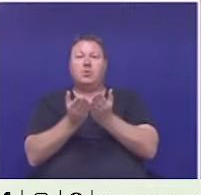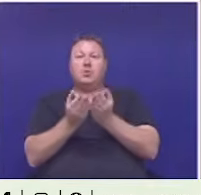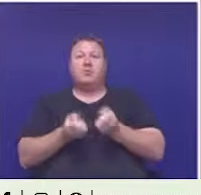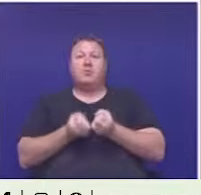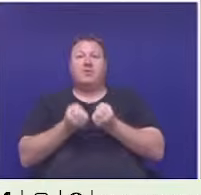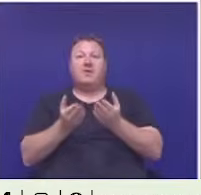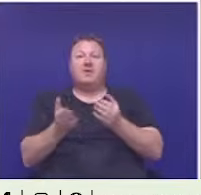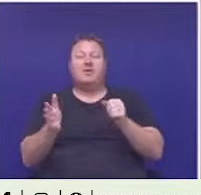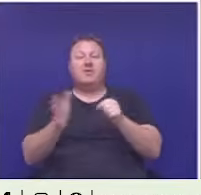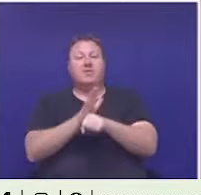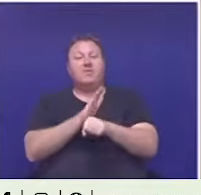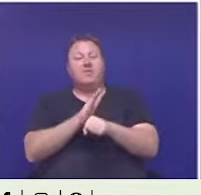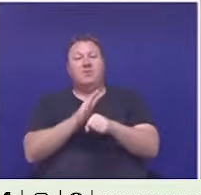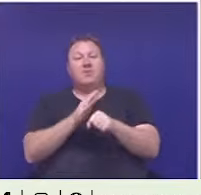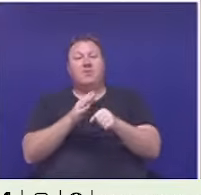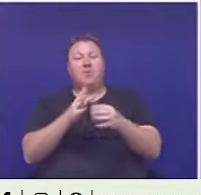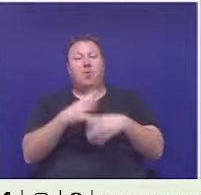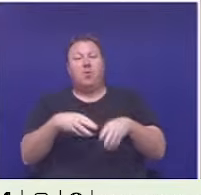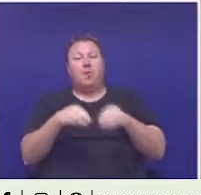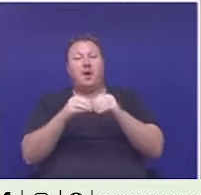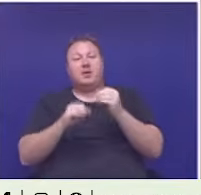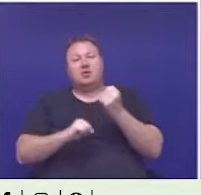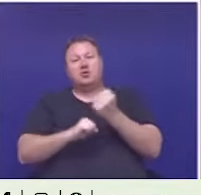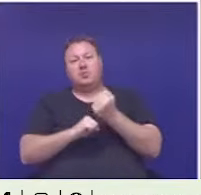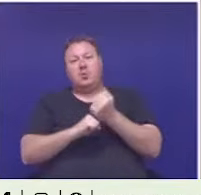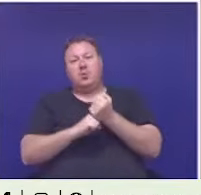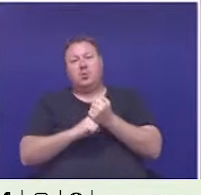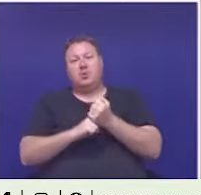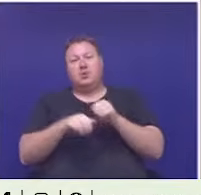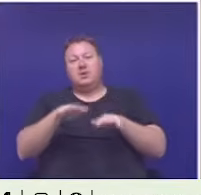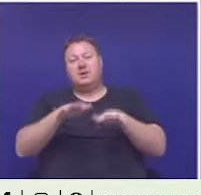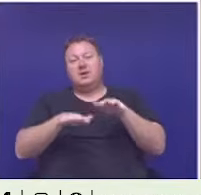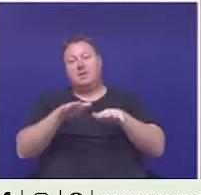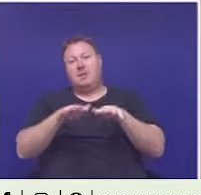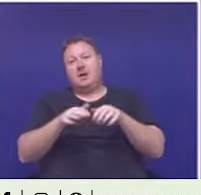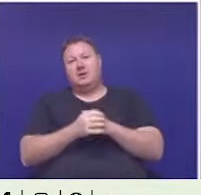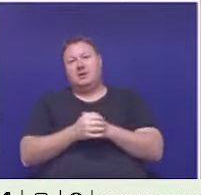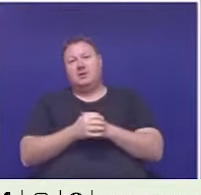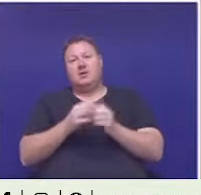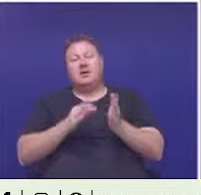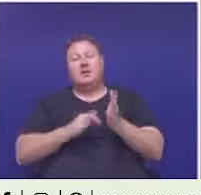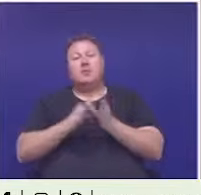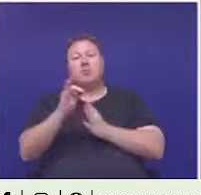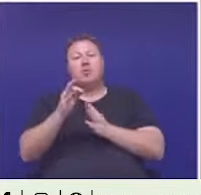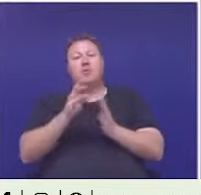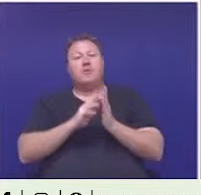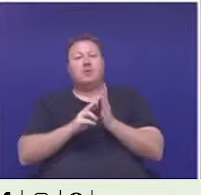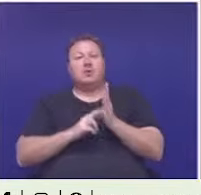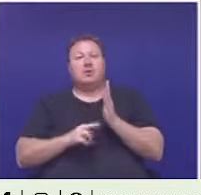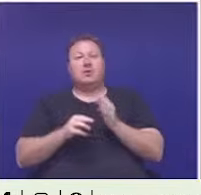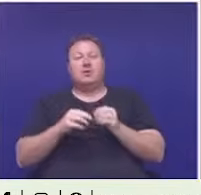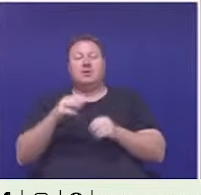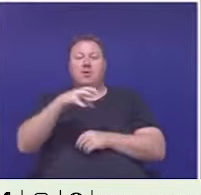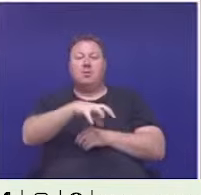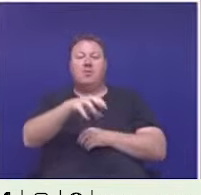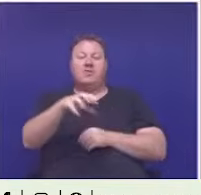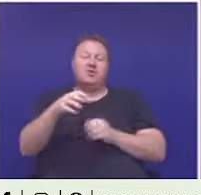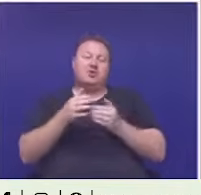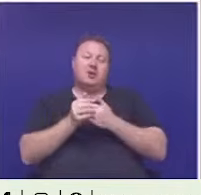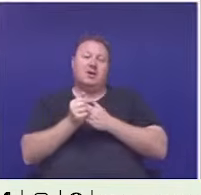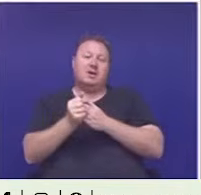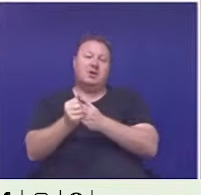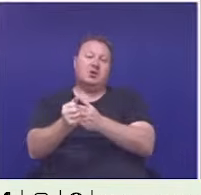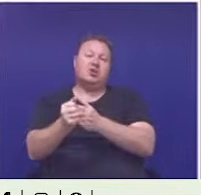school with the full package of support to stabilize the school and improve results. The provincial leadership also